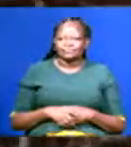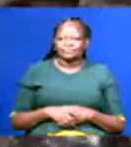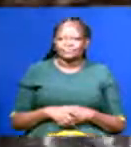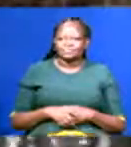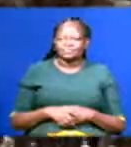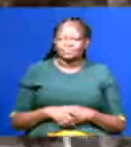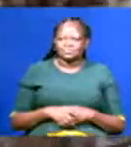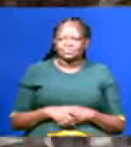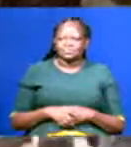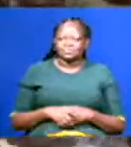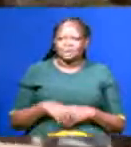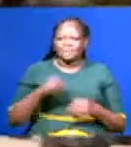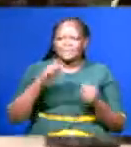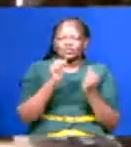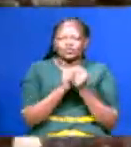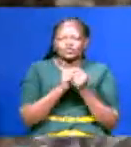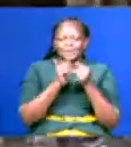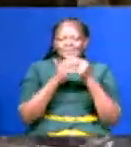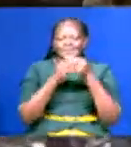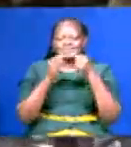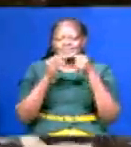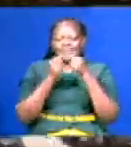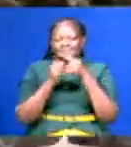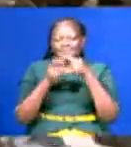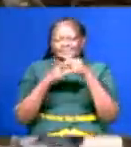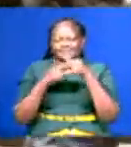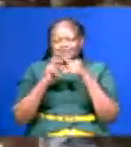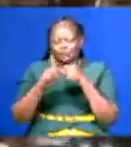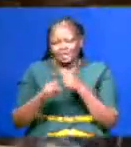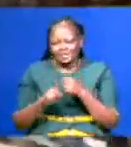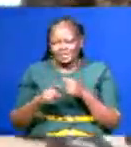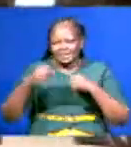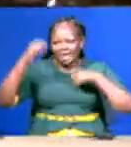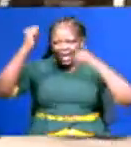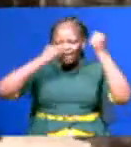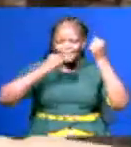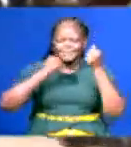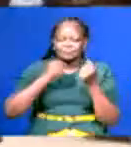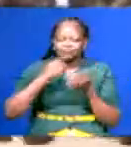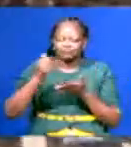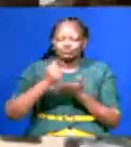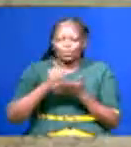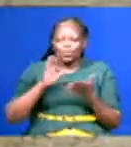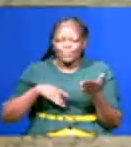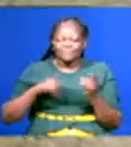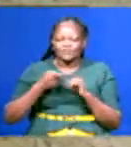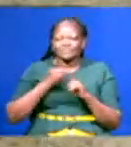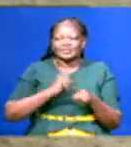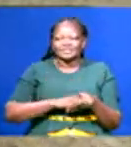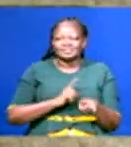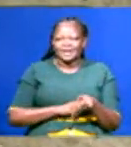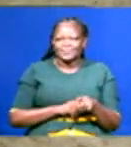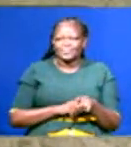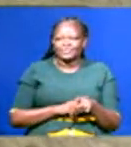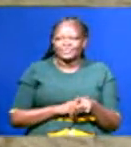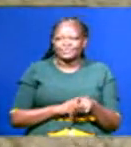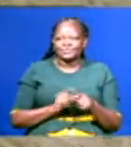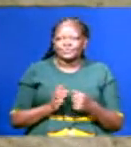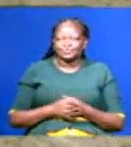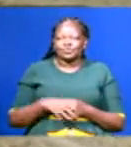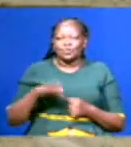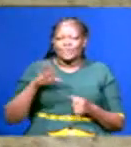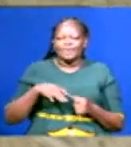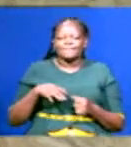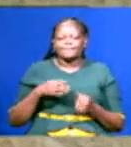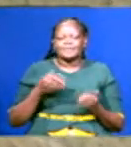In October of 1971, the Kenya Army recruited women for the first time. Now, Women's Service Corps was